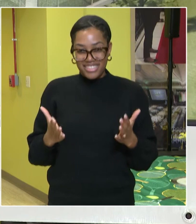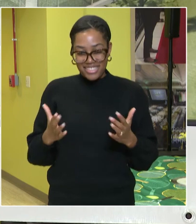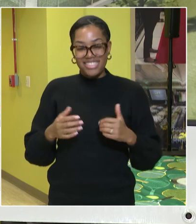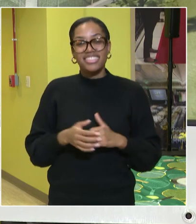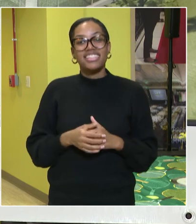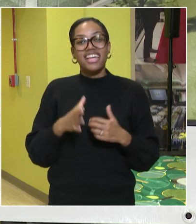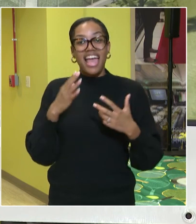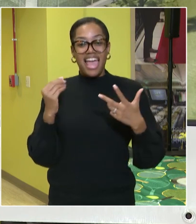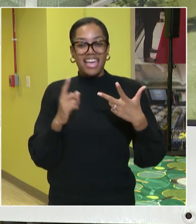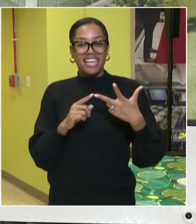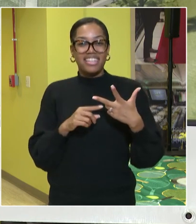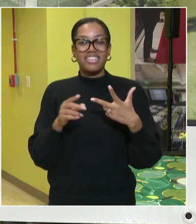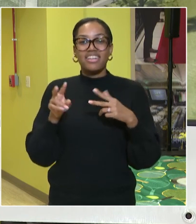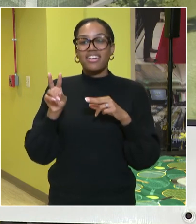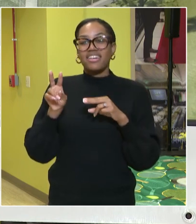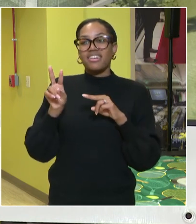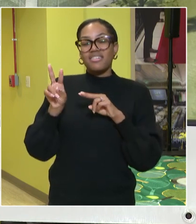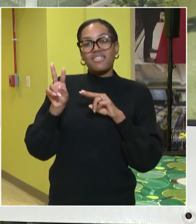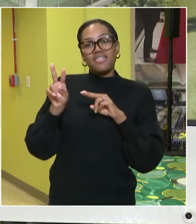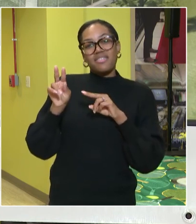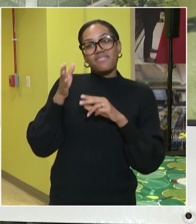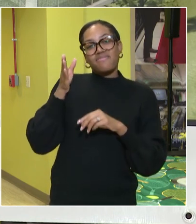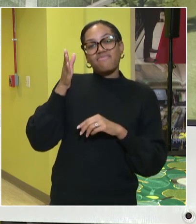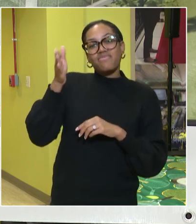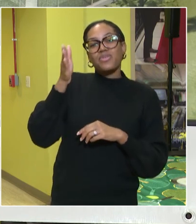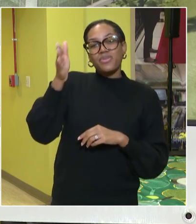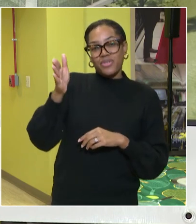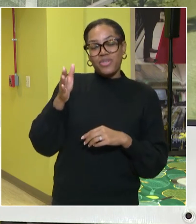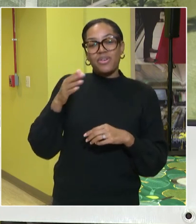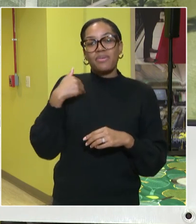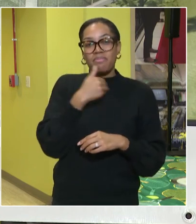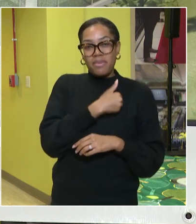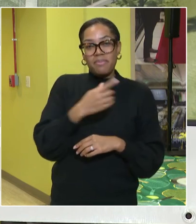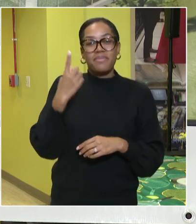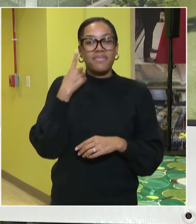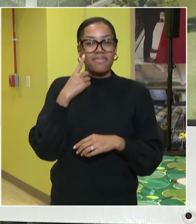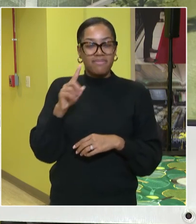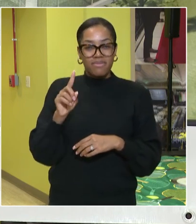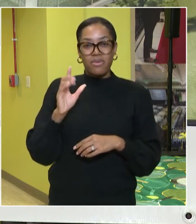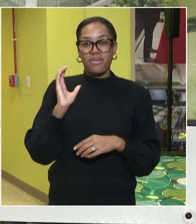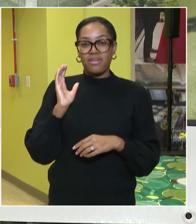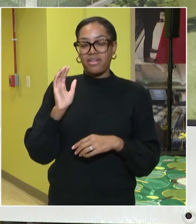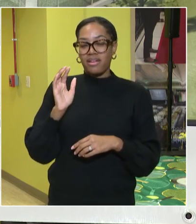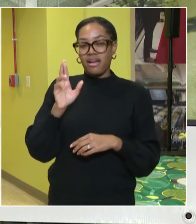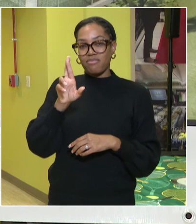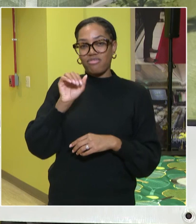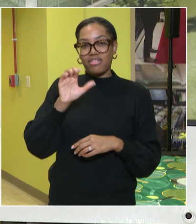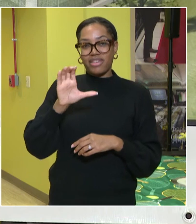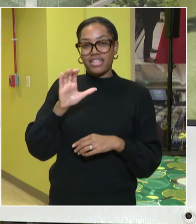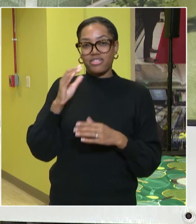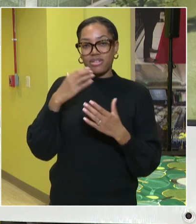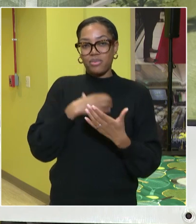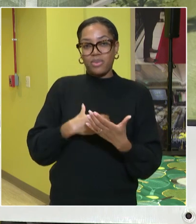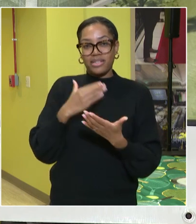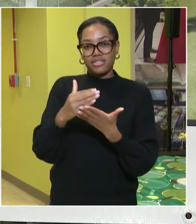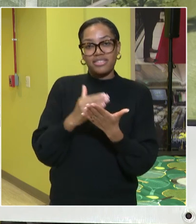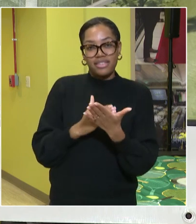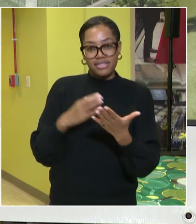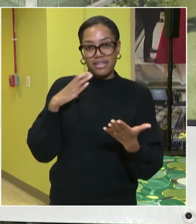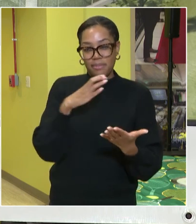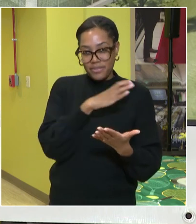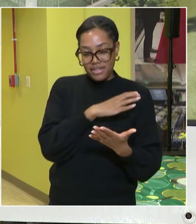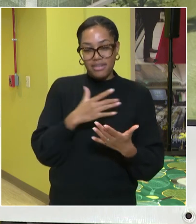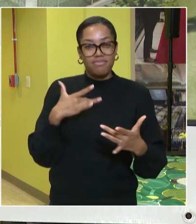List Committee, which founded the Southeast Tennis and Learning Center, I am beyond thrilled to celebrate this historic